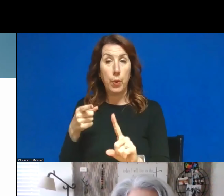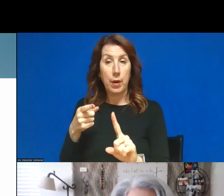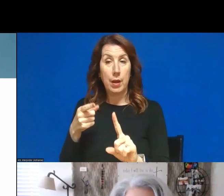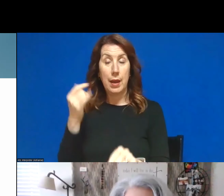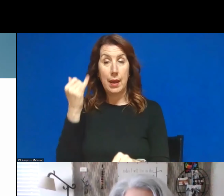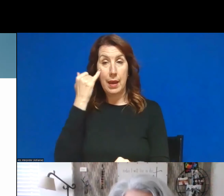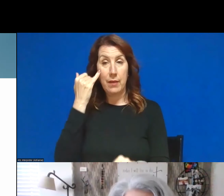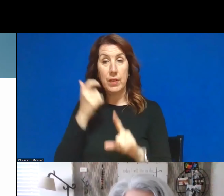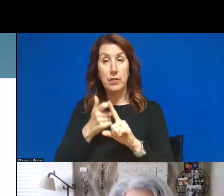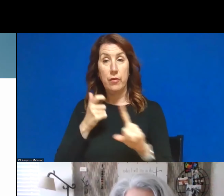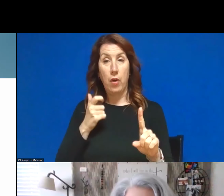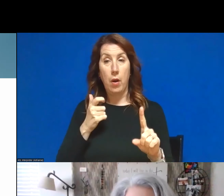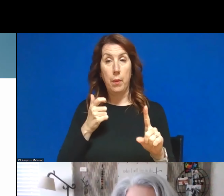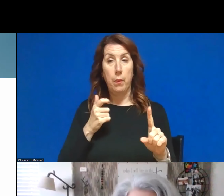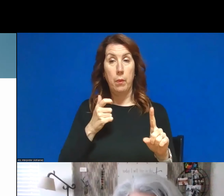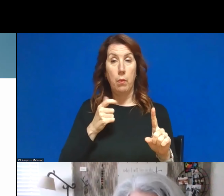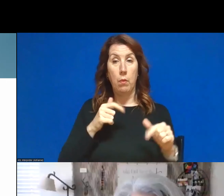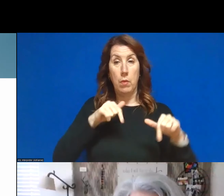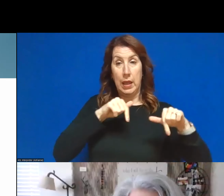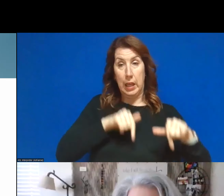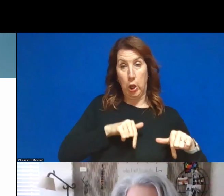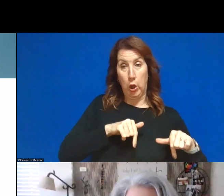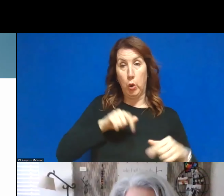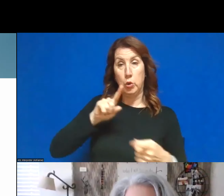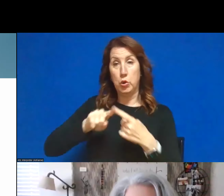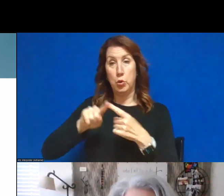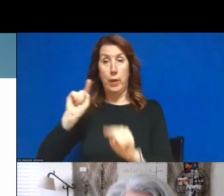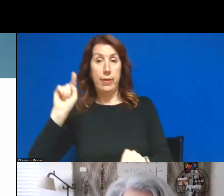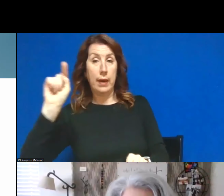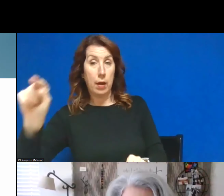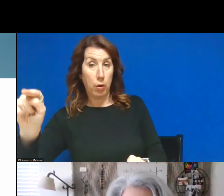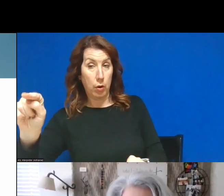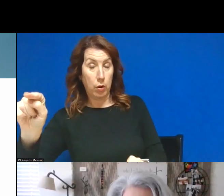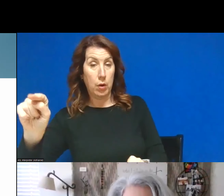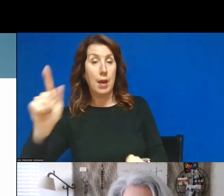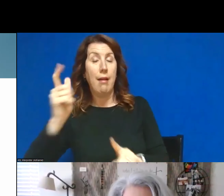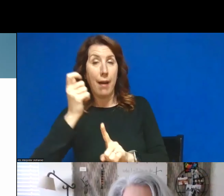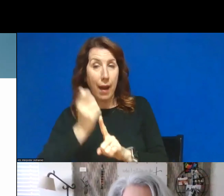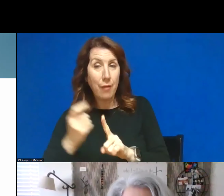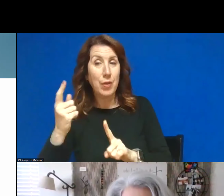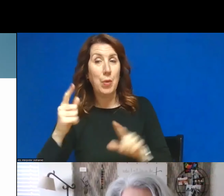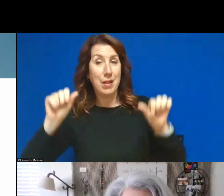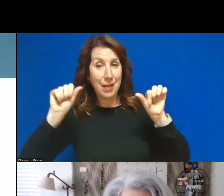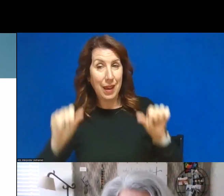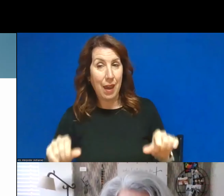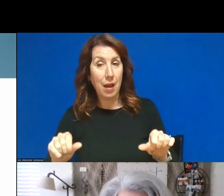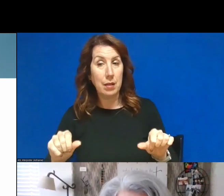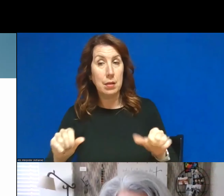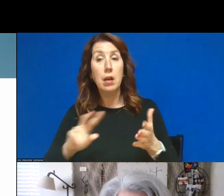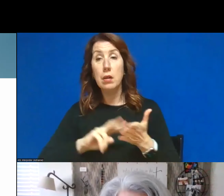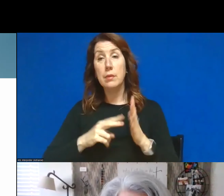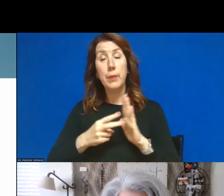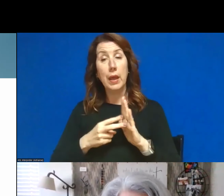from getting from point A to point B and it ensures everyone can do it, then it's considered accessible